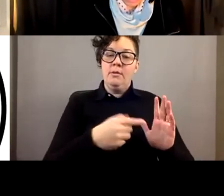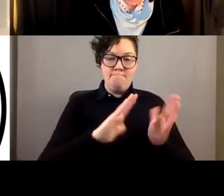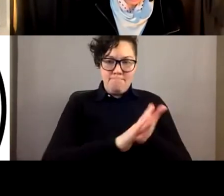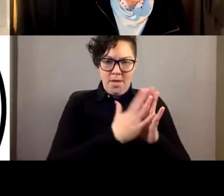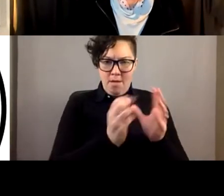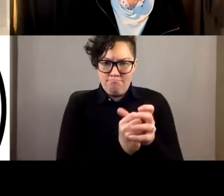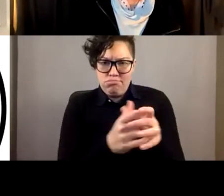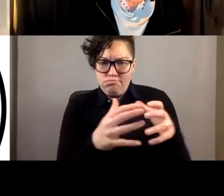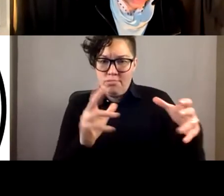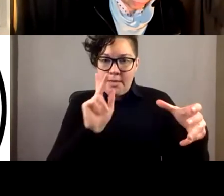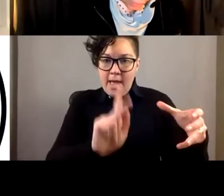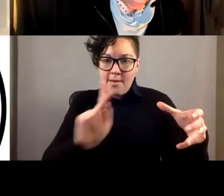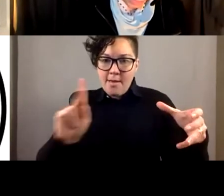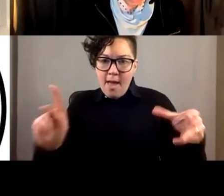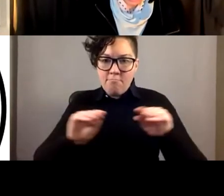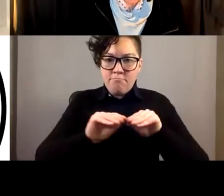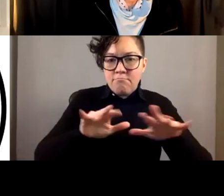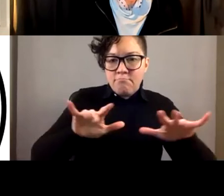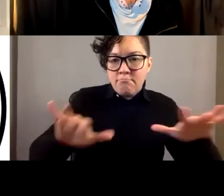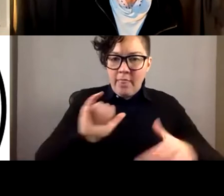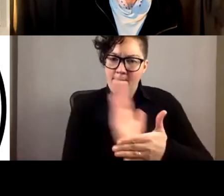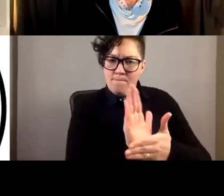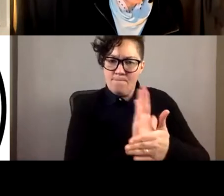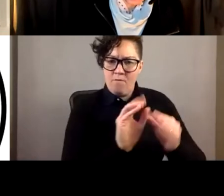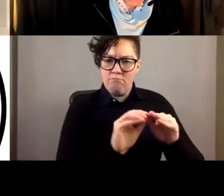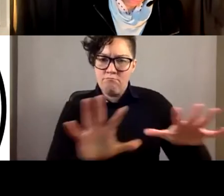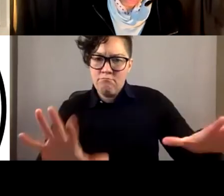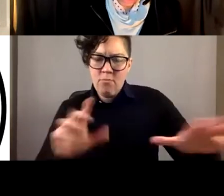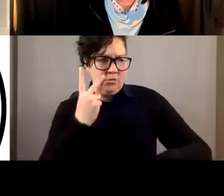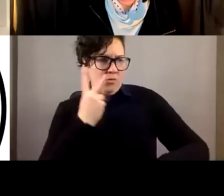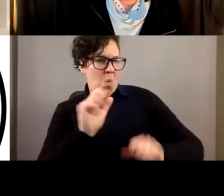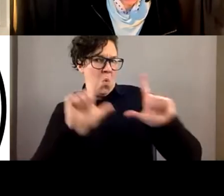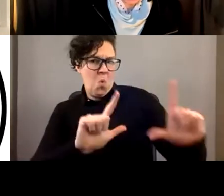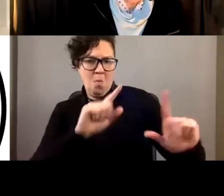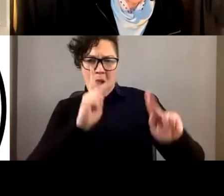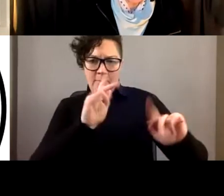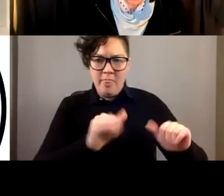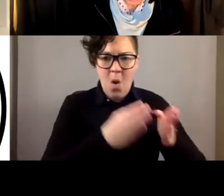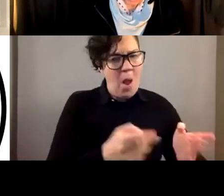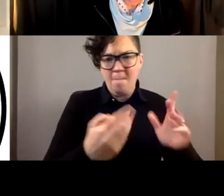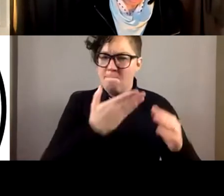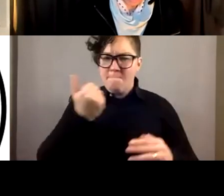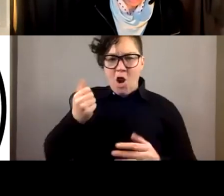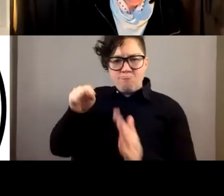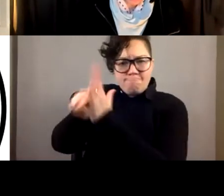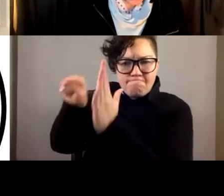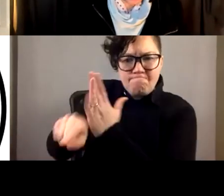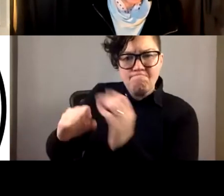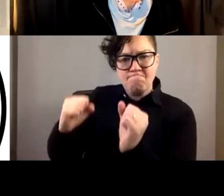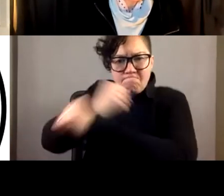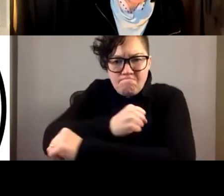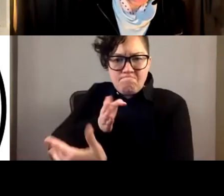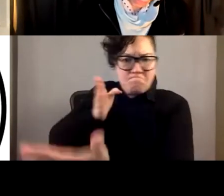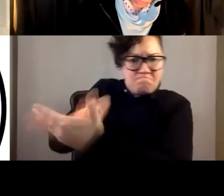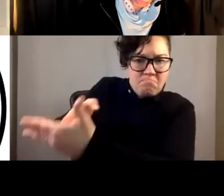States, resulting in increased violence against Blacks and the passage of Jim Crow laws legalizing segregation. And given